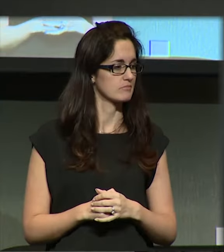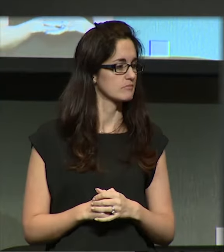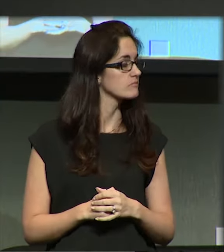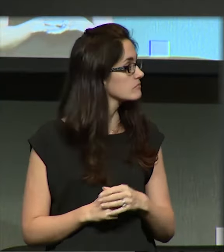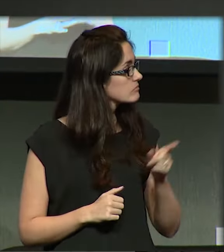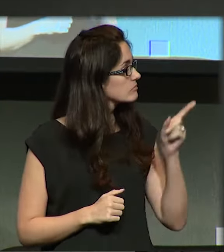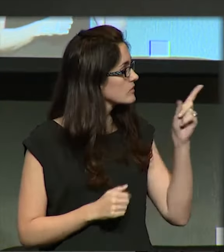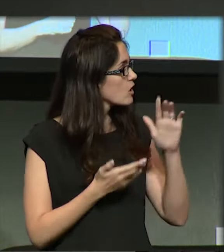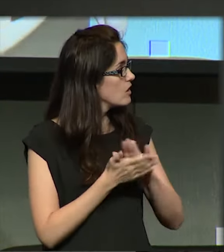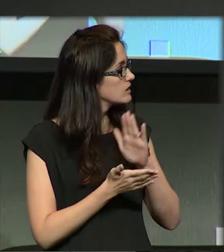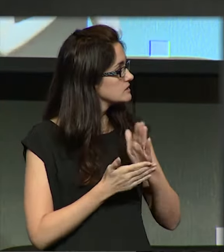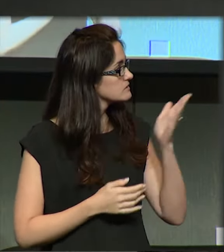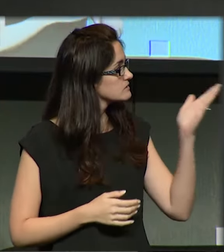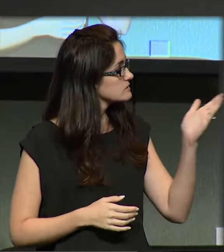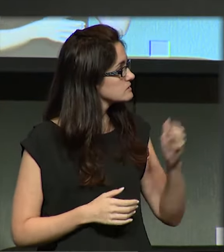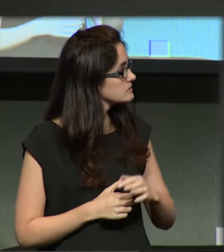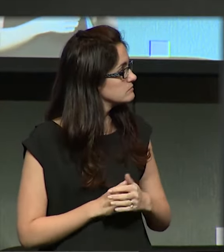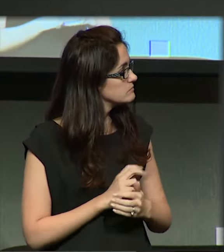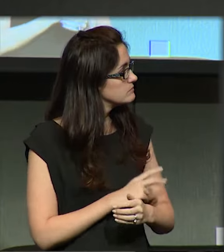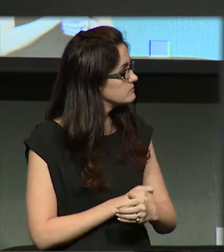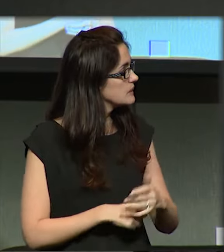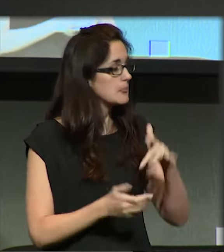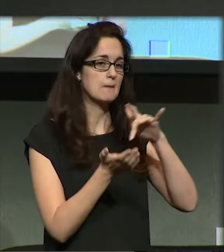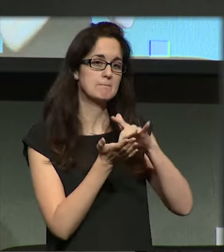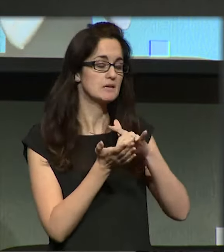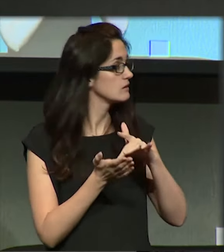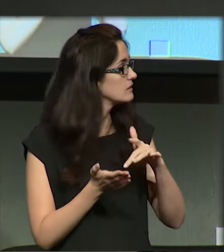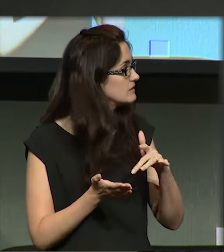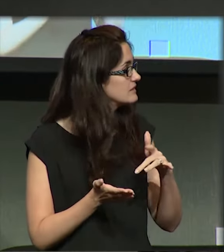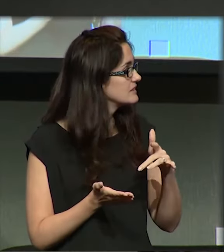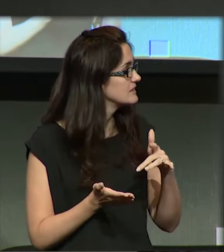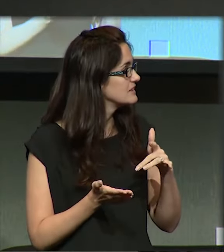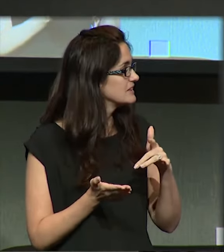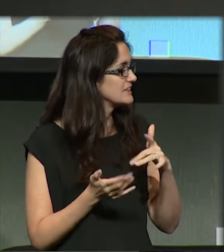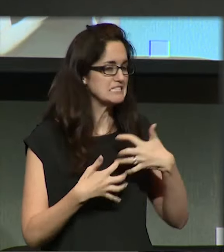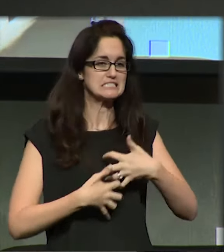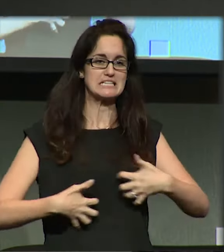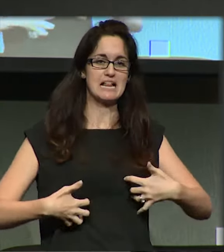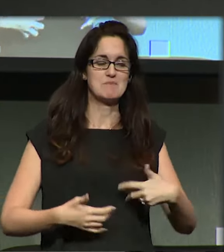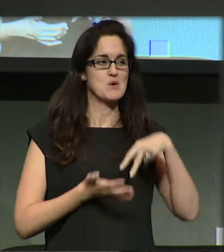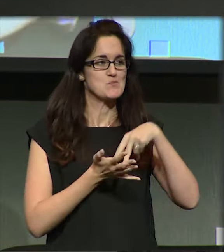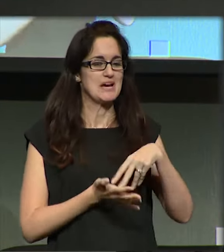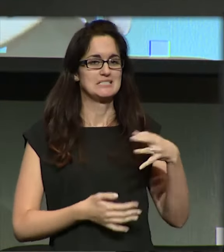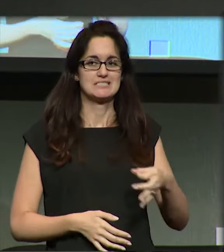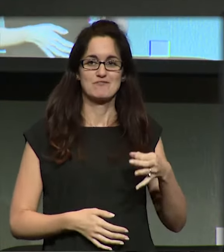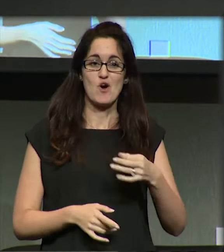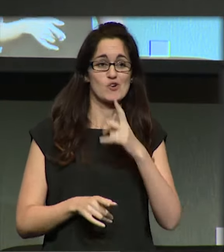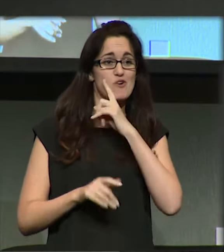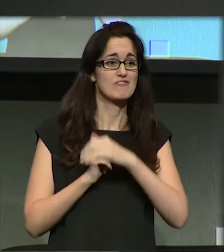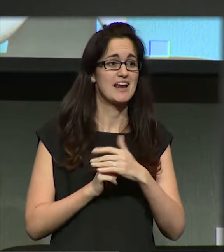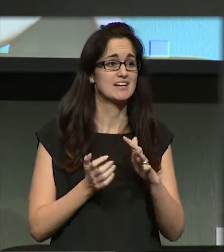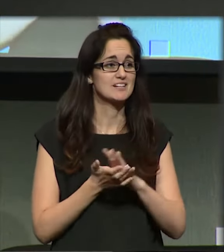Grove College up there. That picture in the middle, that's me waiting for a girlfriend at college. I'm kidding.